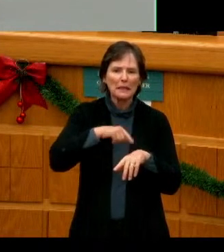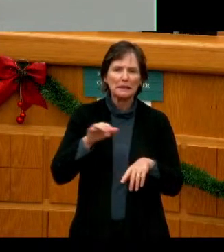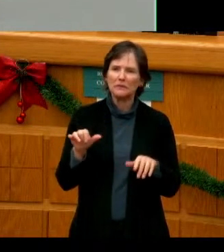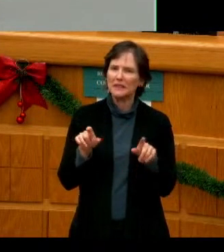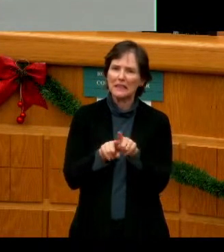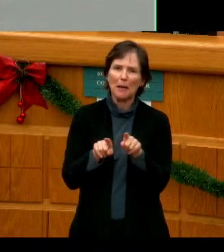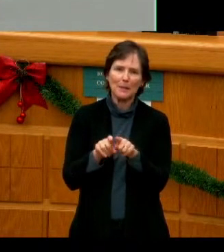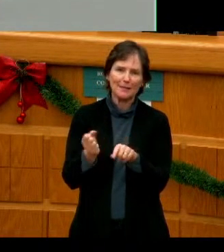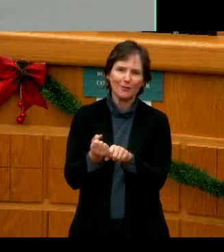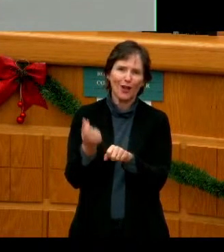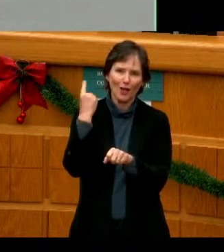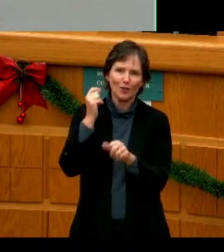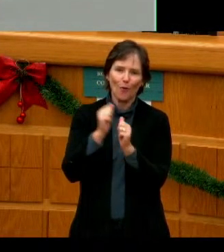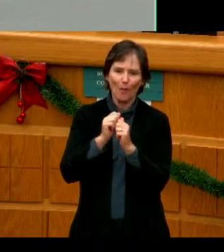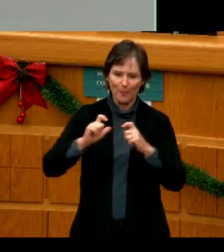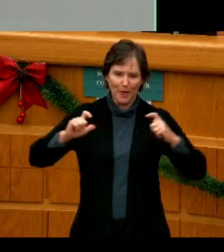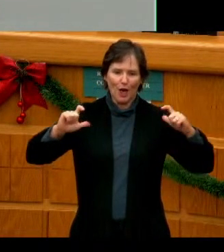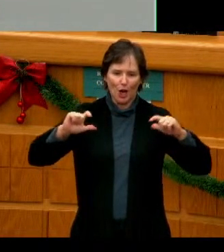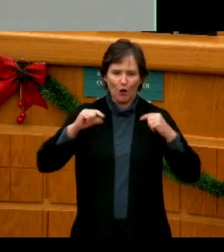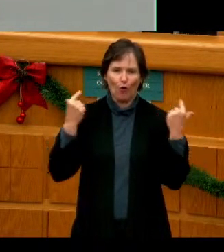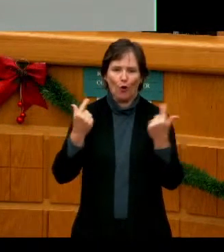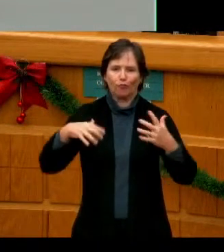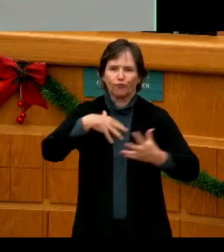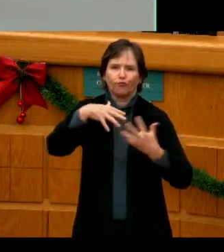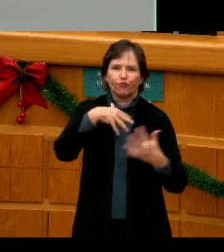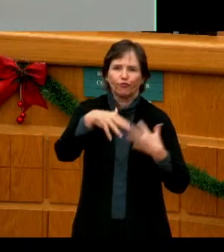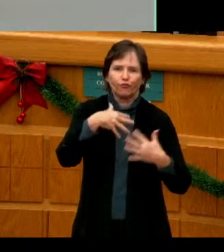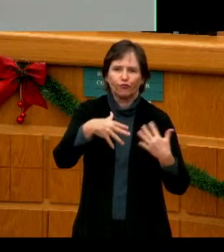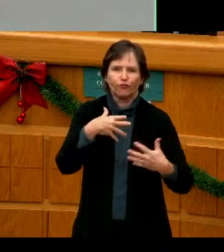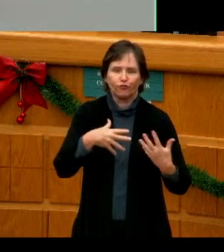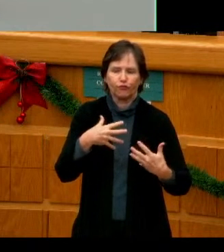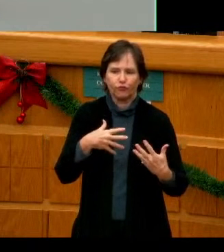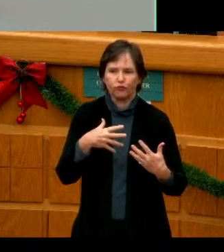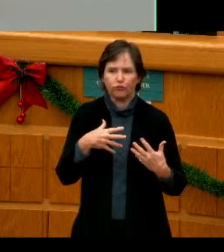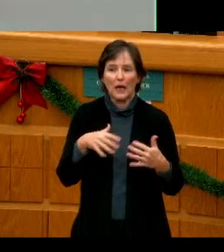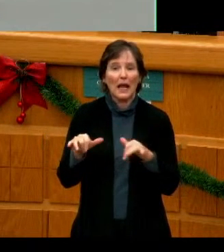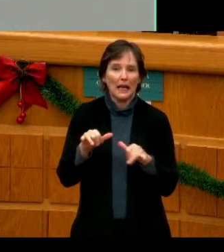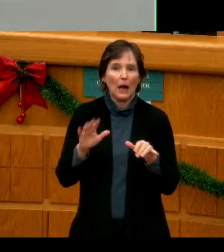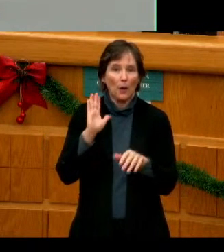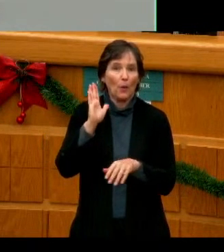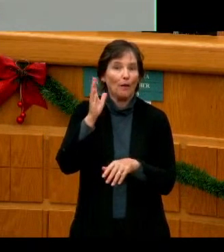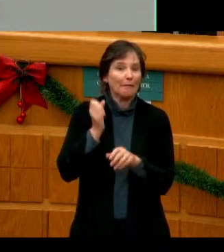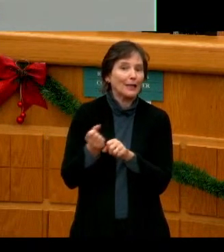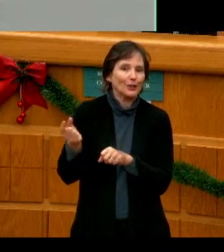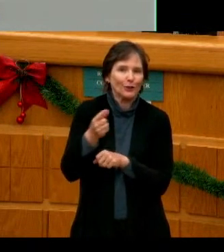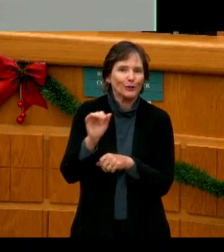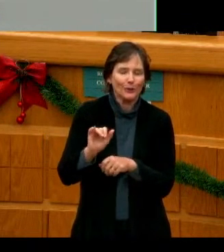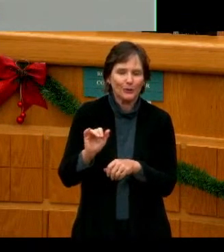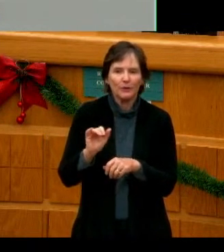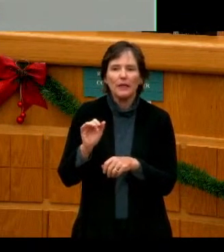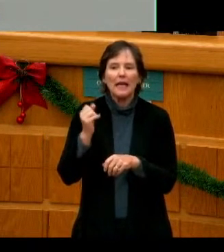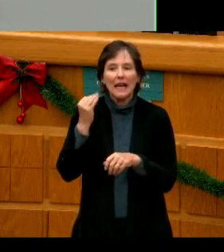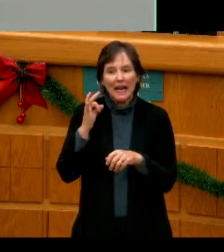had celebrated Thanksgiving normally, like we would have in 2019, or like we're going to in 2021. And you can see that it